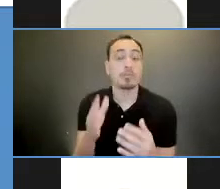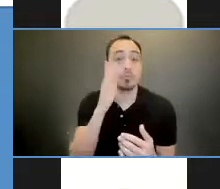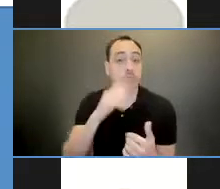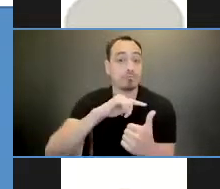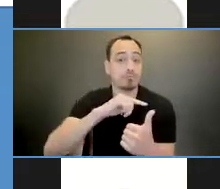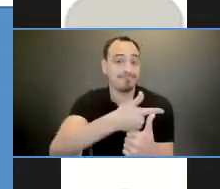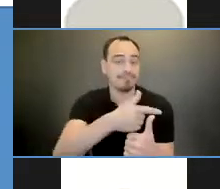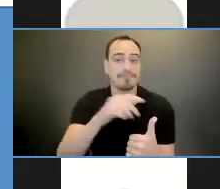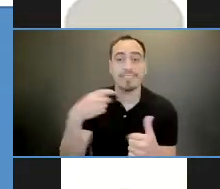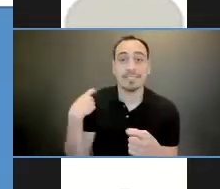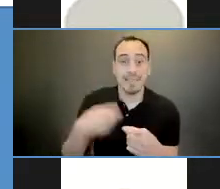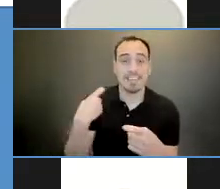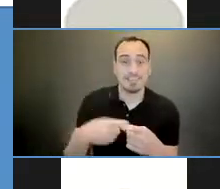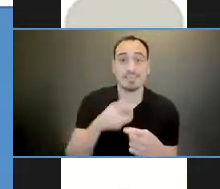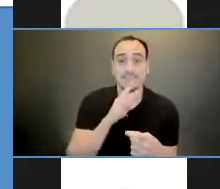Spanish.